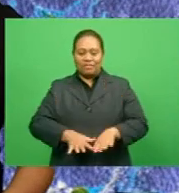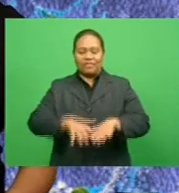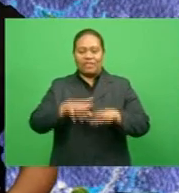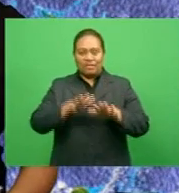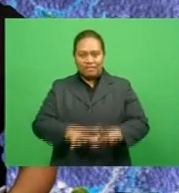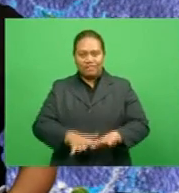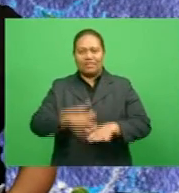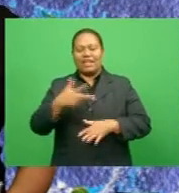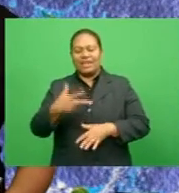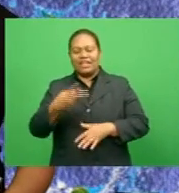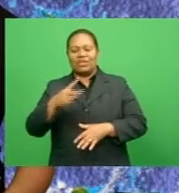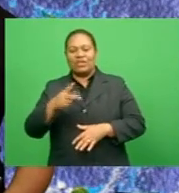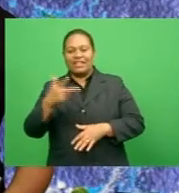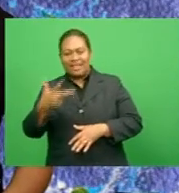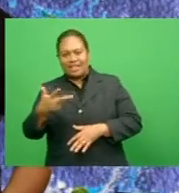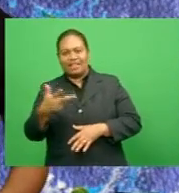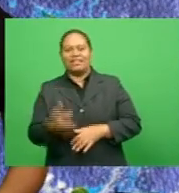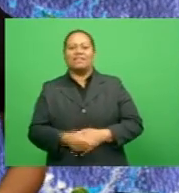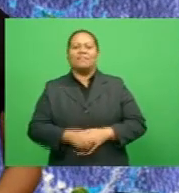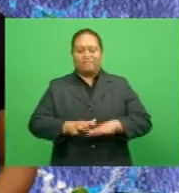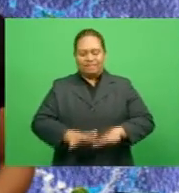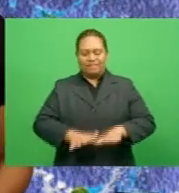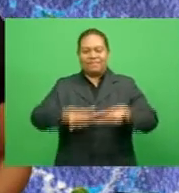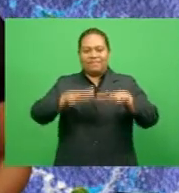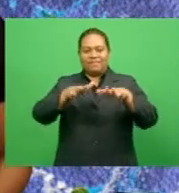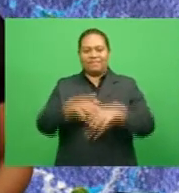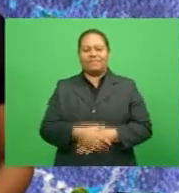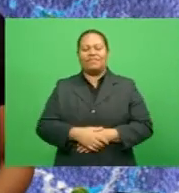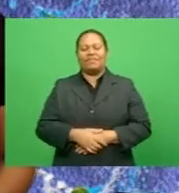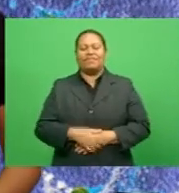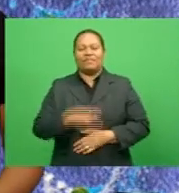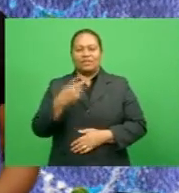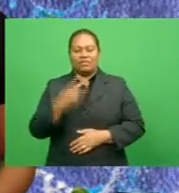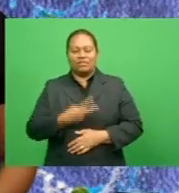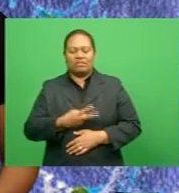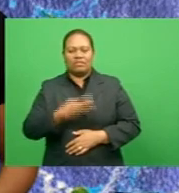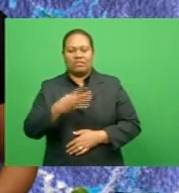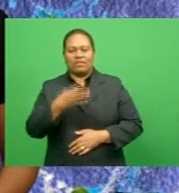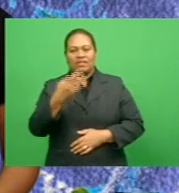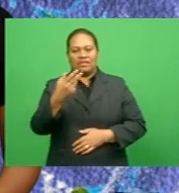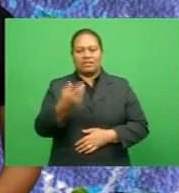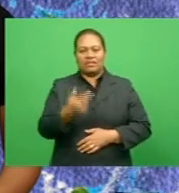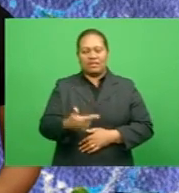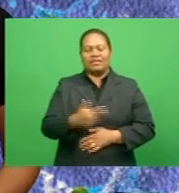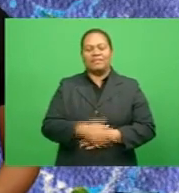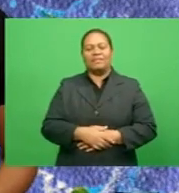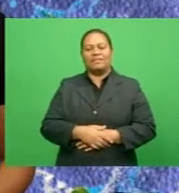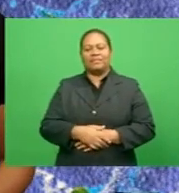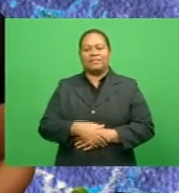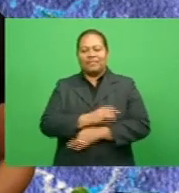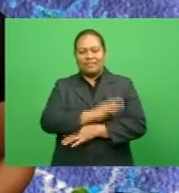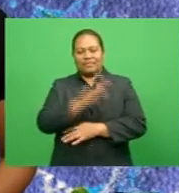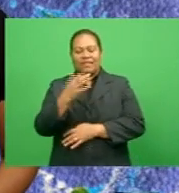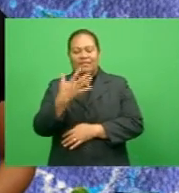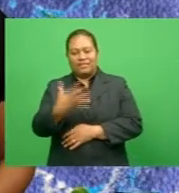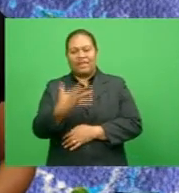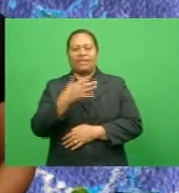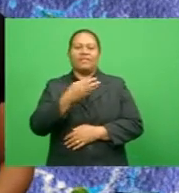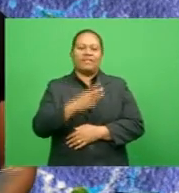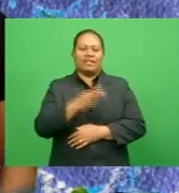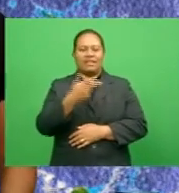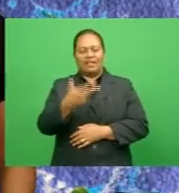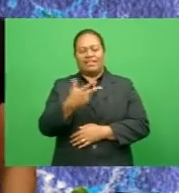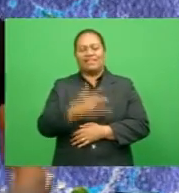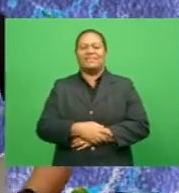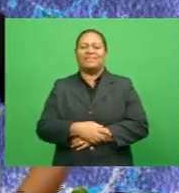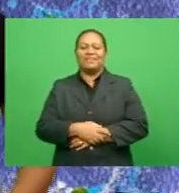at 8:28 p.m. with high tide at 2:47 a.m. Sunrise will be at 5:38. For